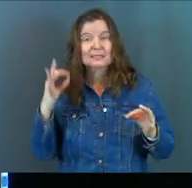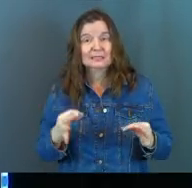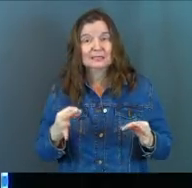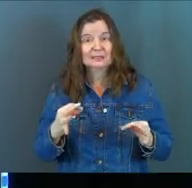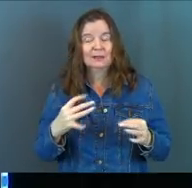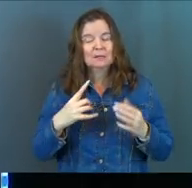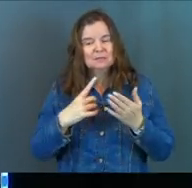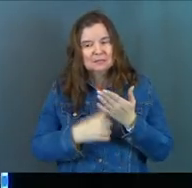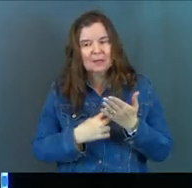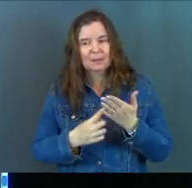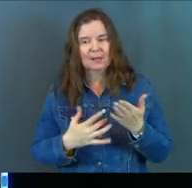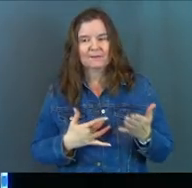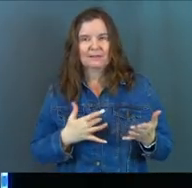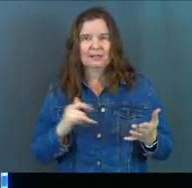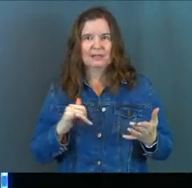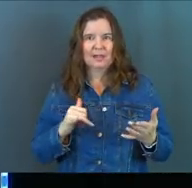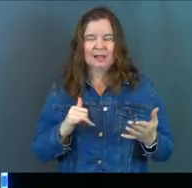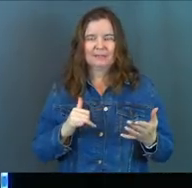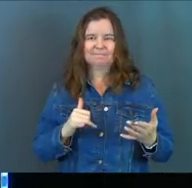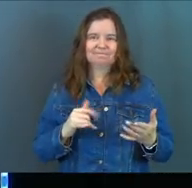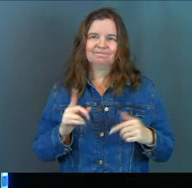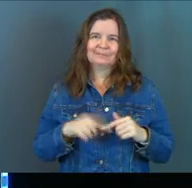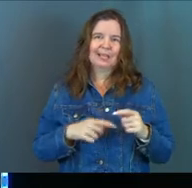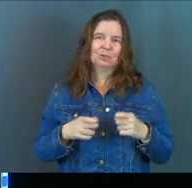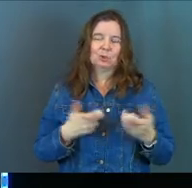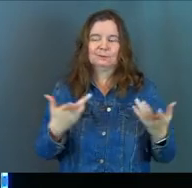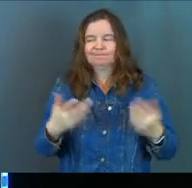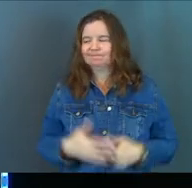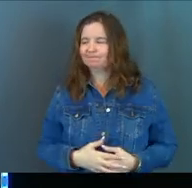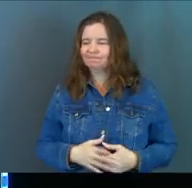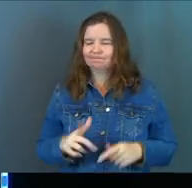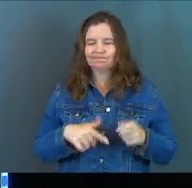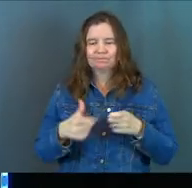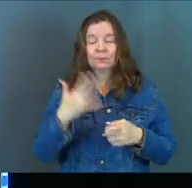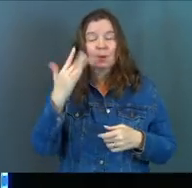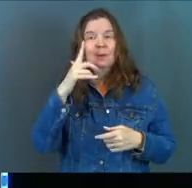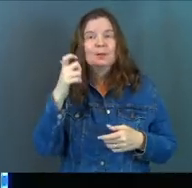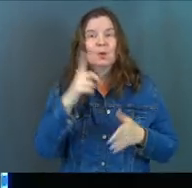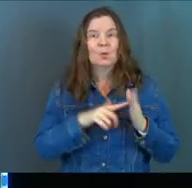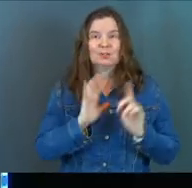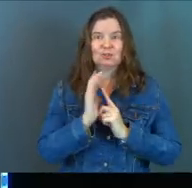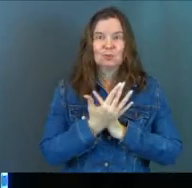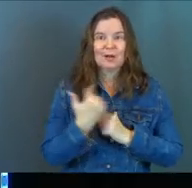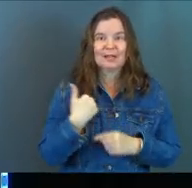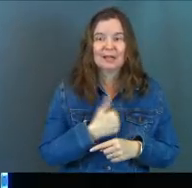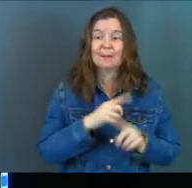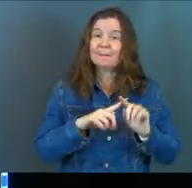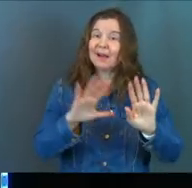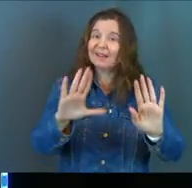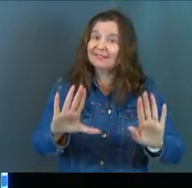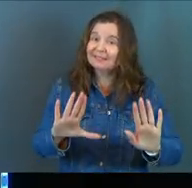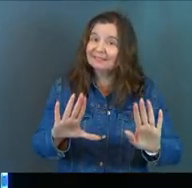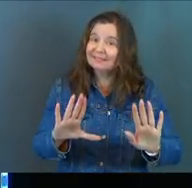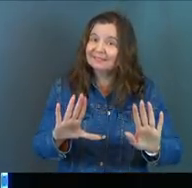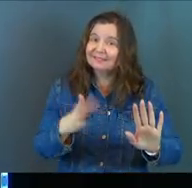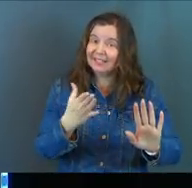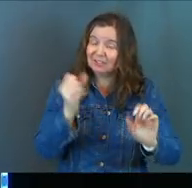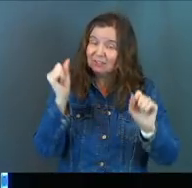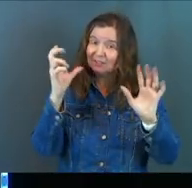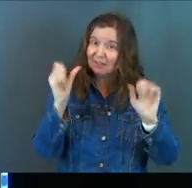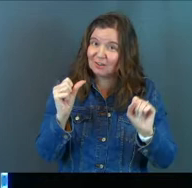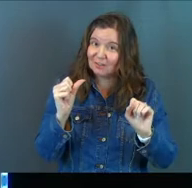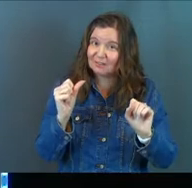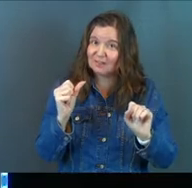decisions that sometimes feel like they're out of our control. And it's because that's what's surrounding us. But here's the